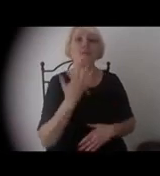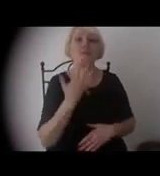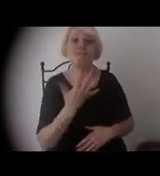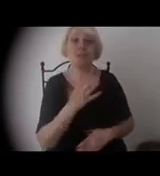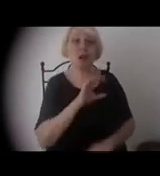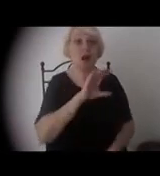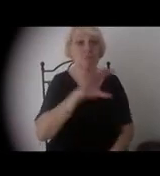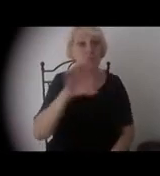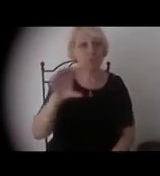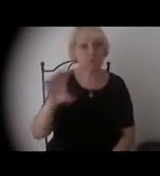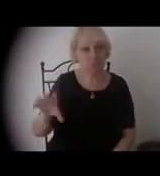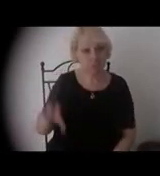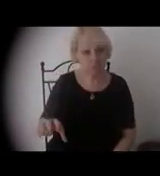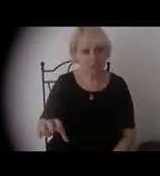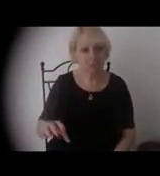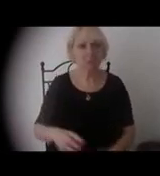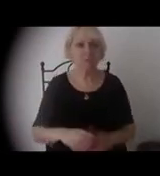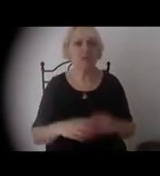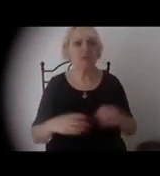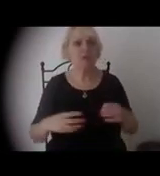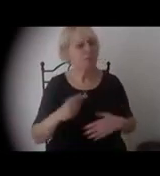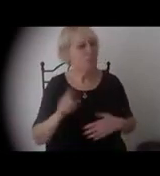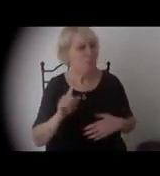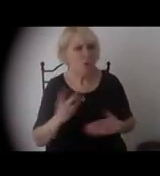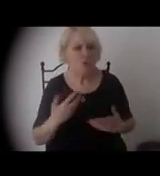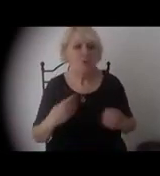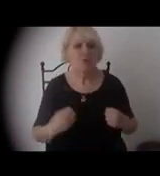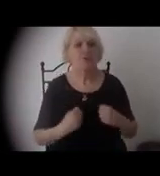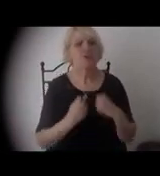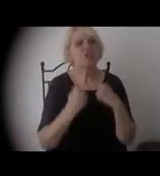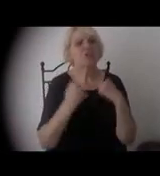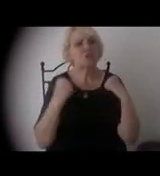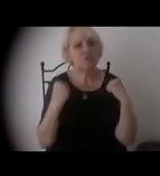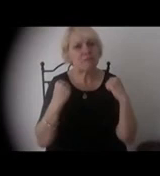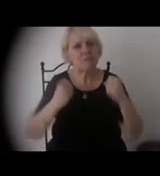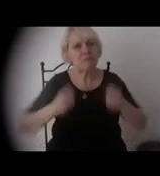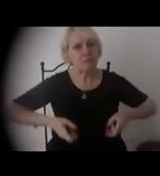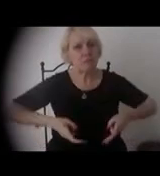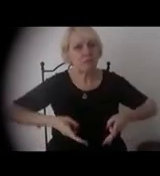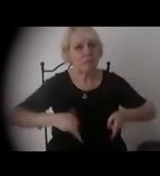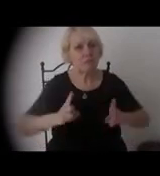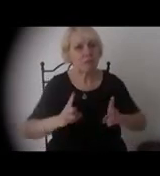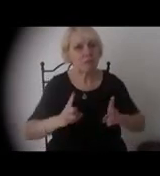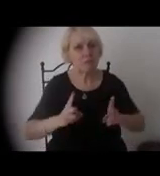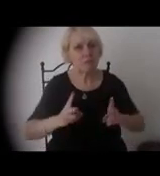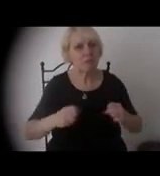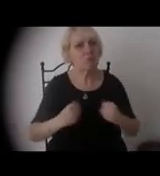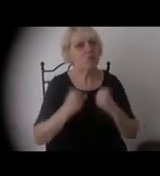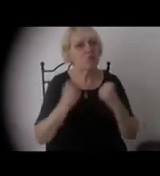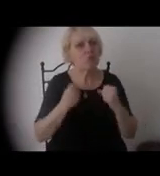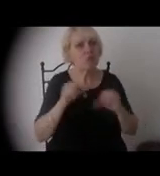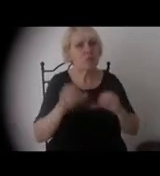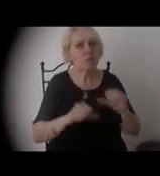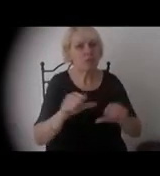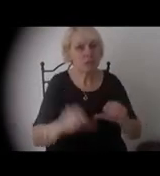about strengthening the whole sort of system for crisis support across that large area. And really